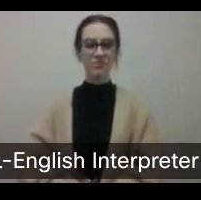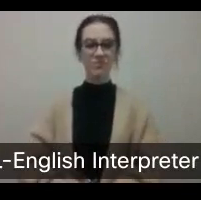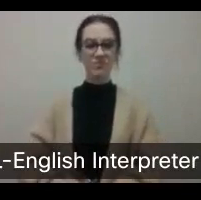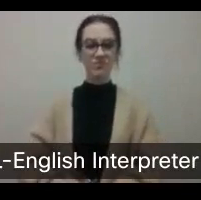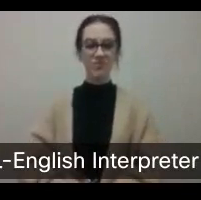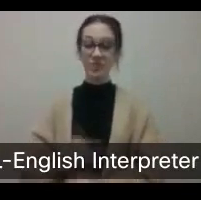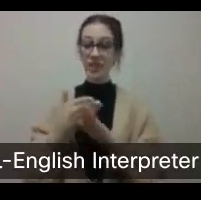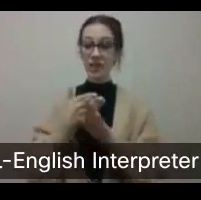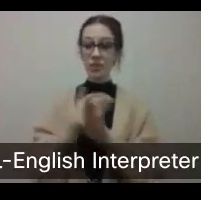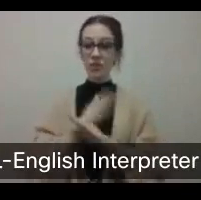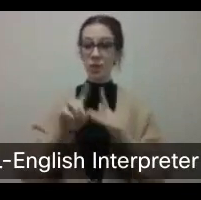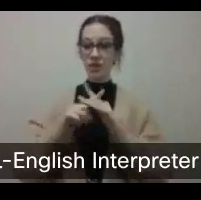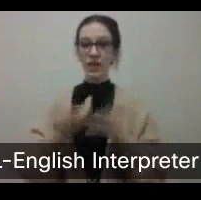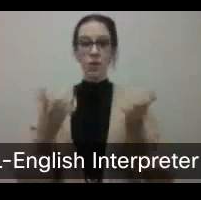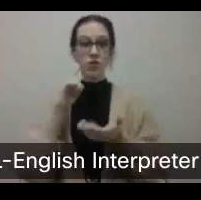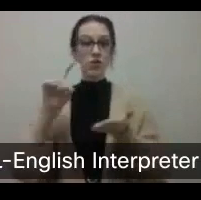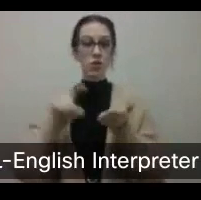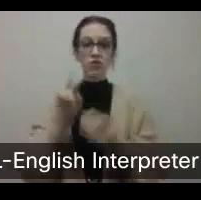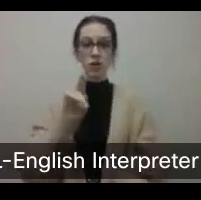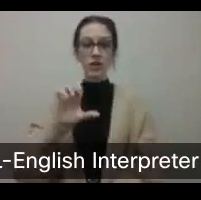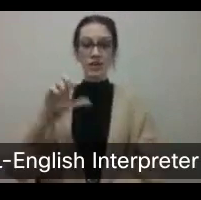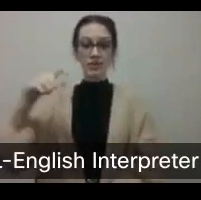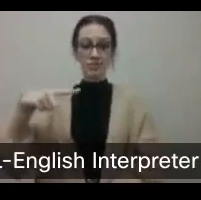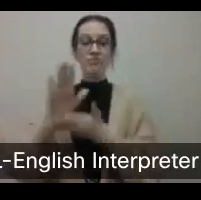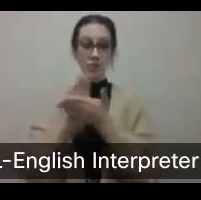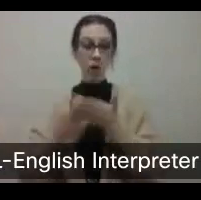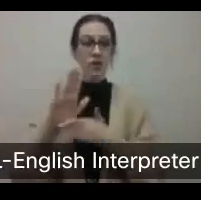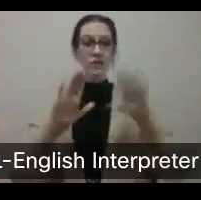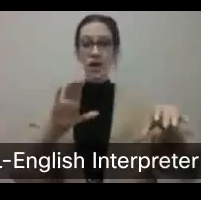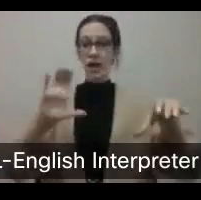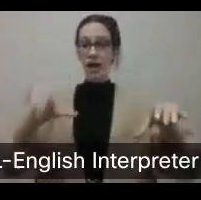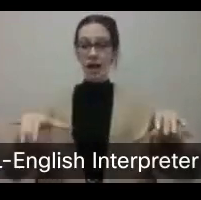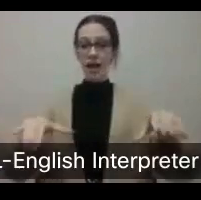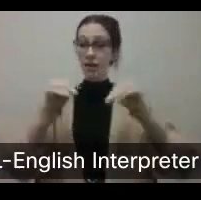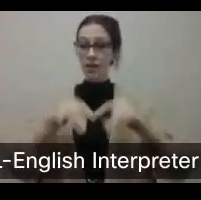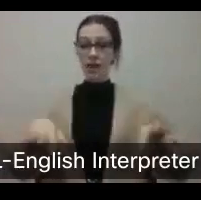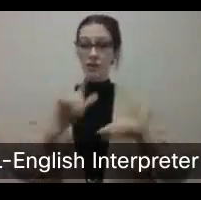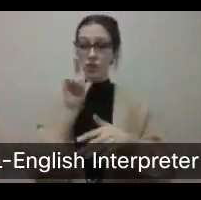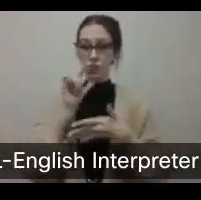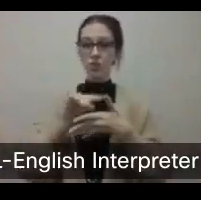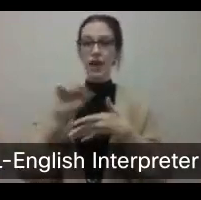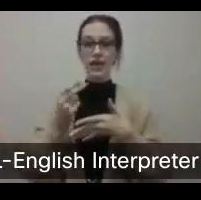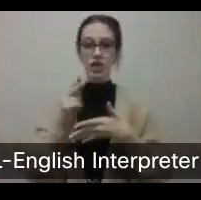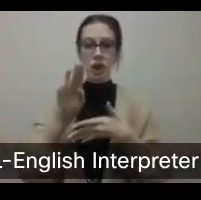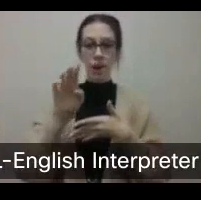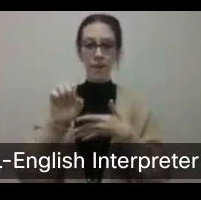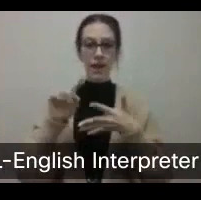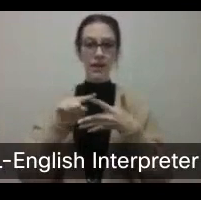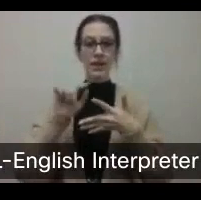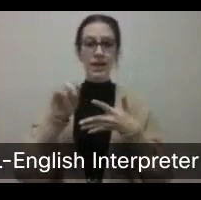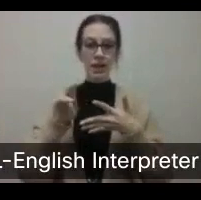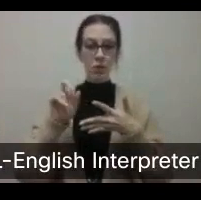I'd like to begin by acknowledging that Red River College Polytechnic campuses are located on the lands of Anishinaabe,